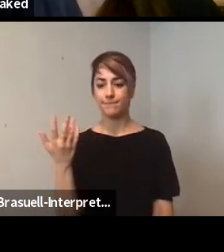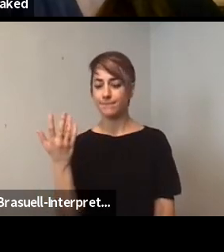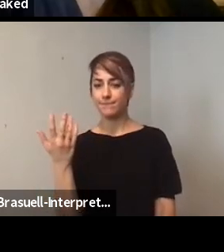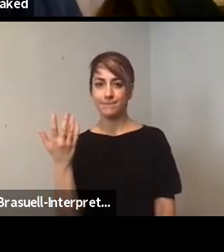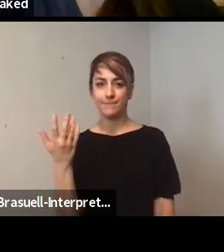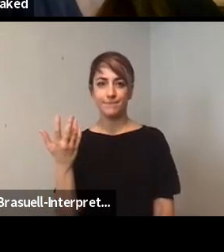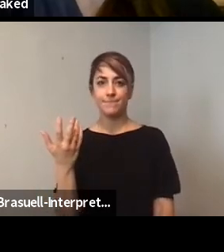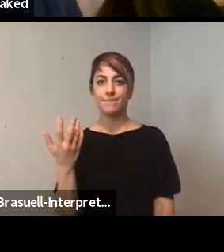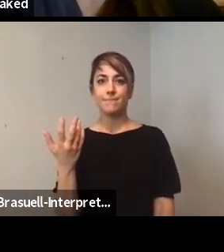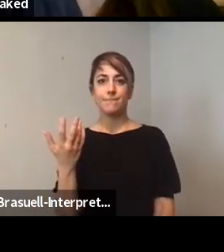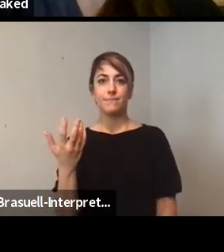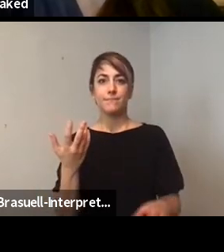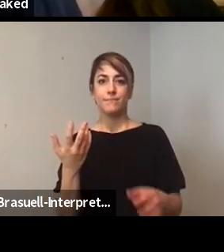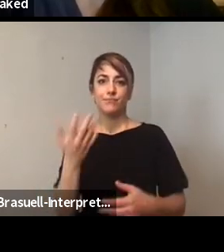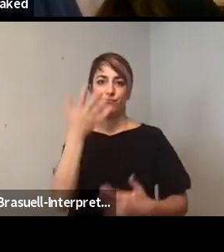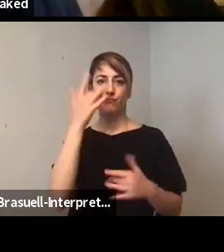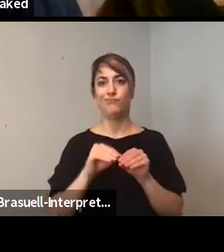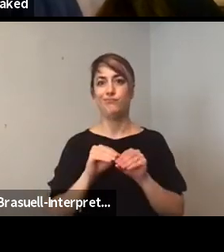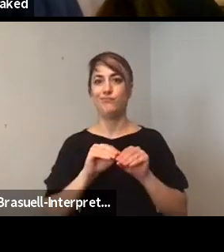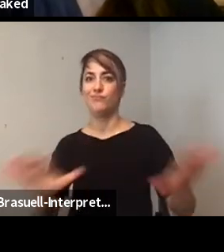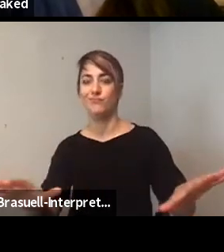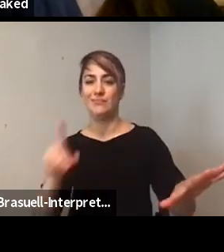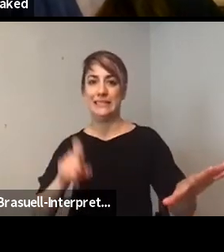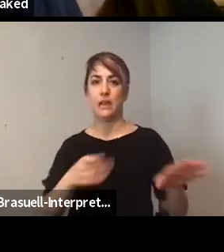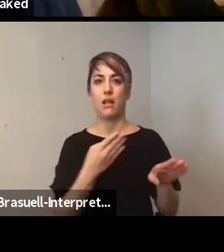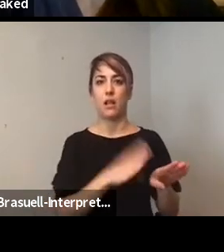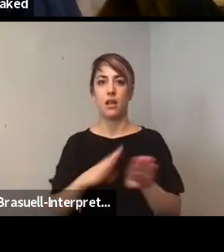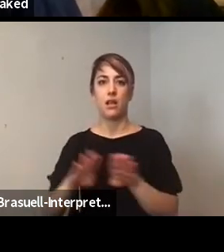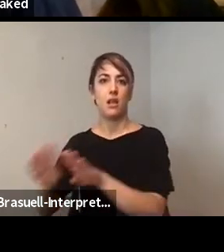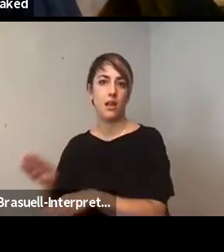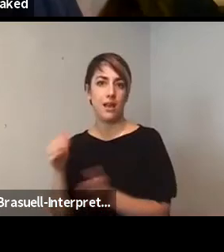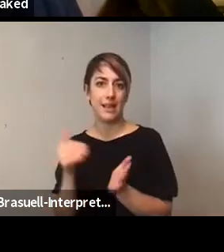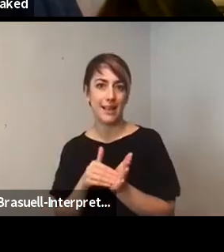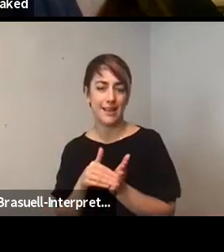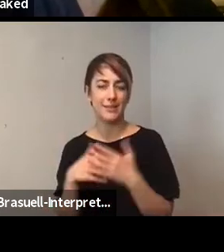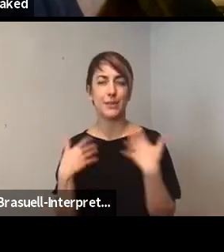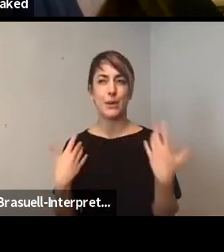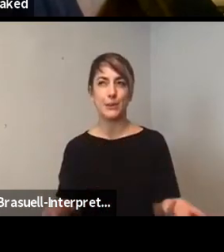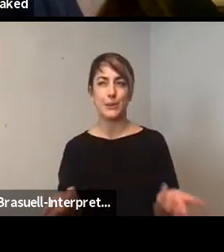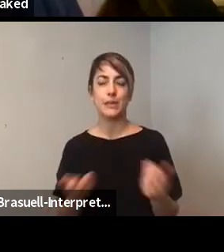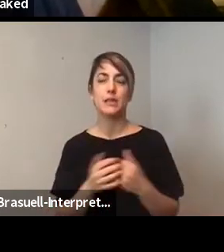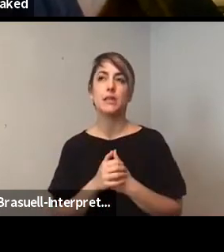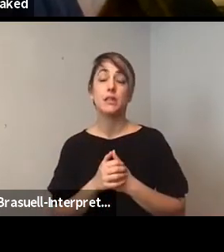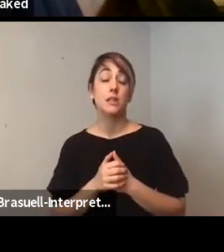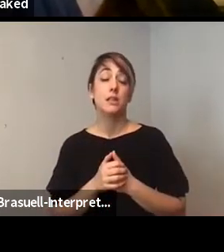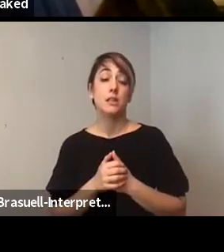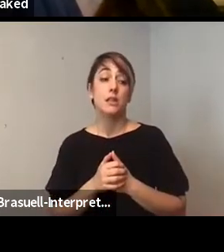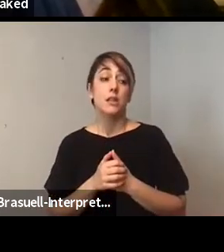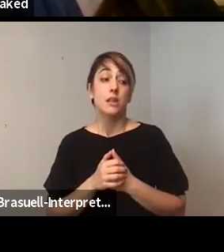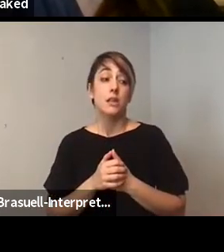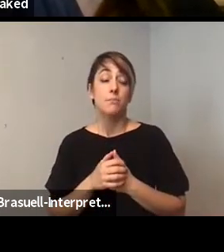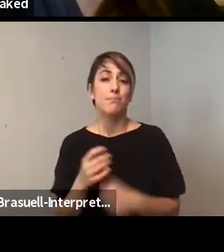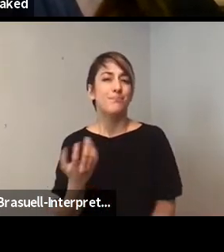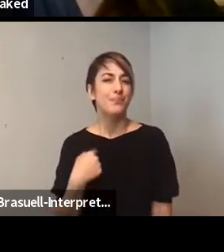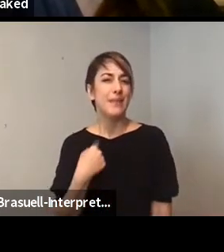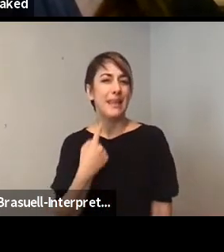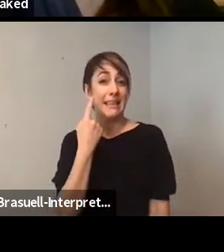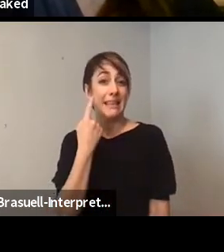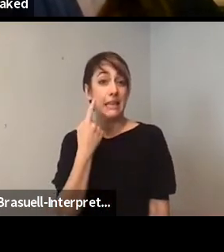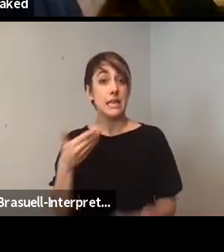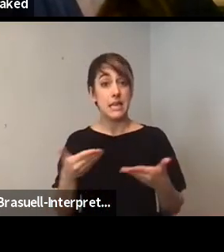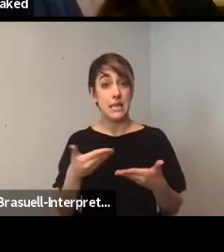depending on these potential dates. But yeah, as far as I know, they're saying September for